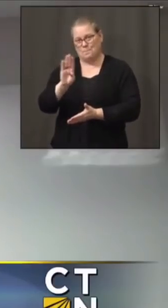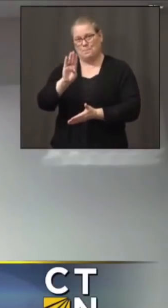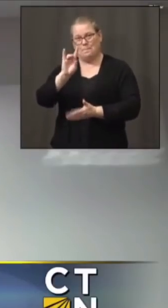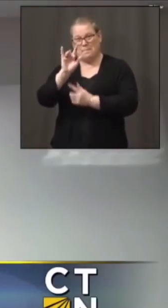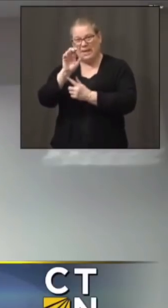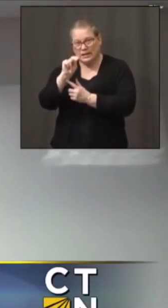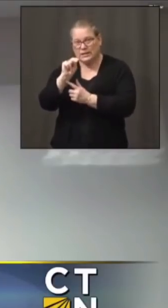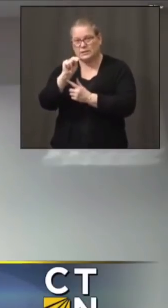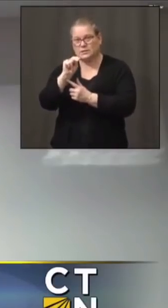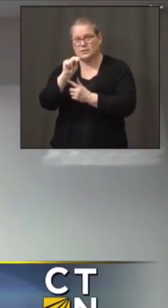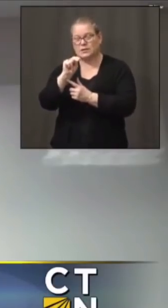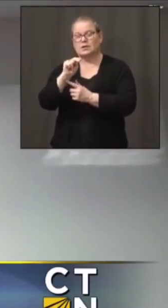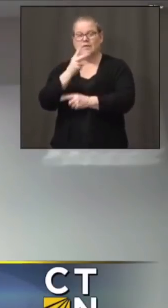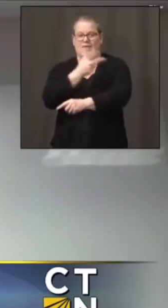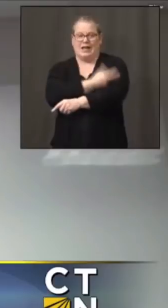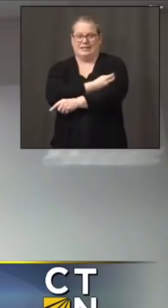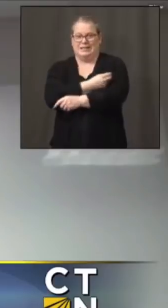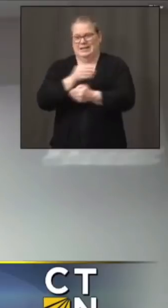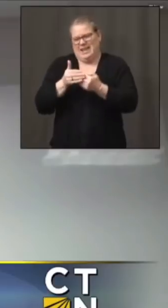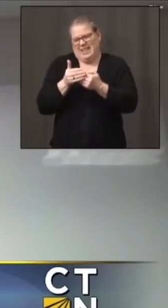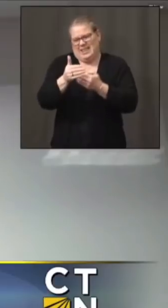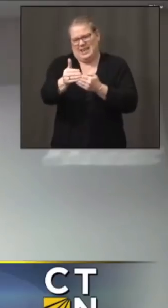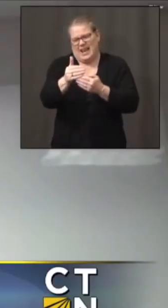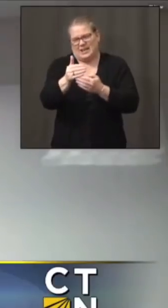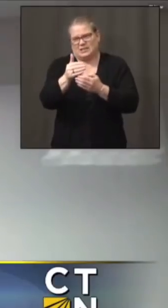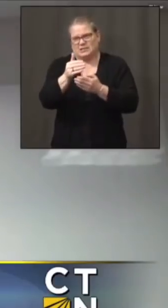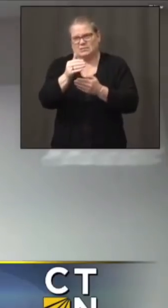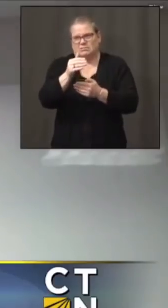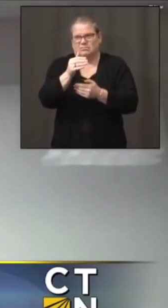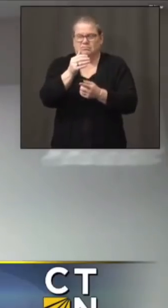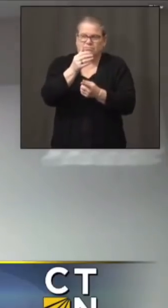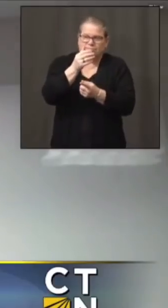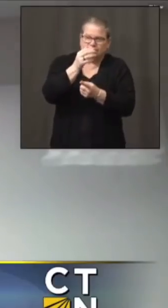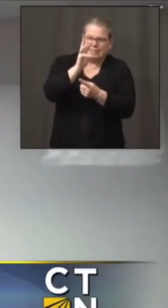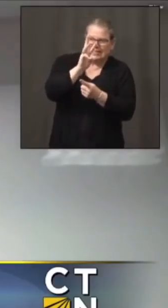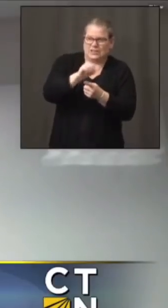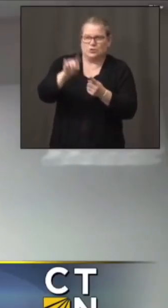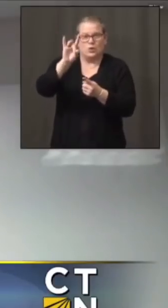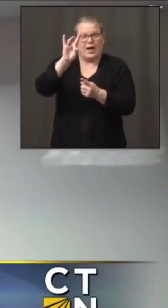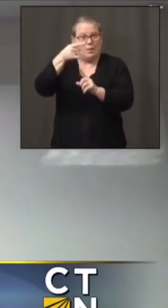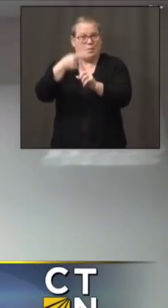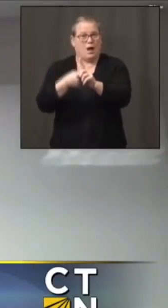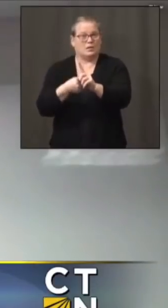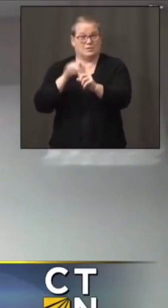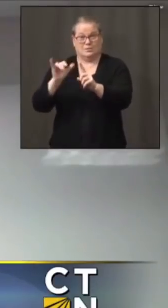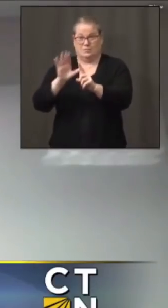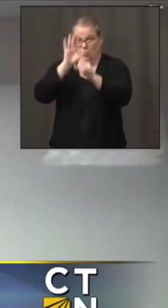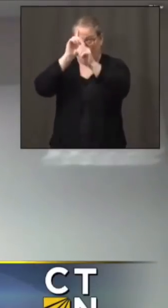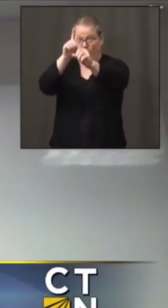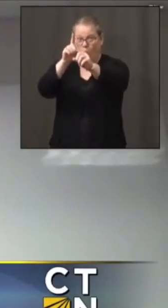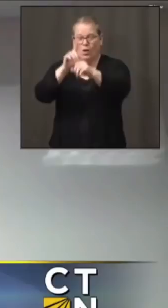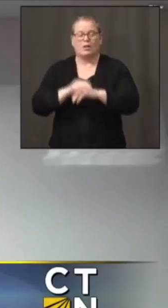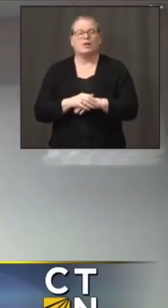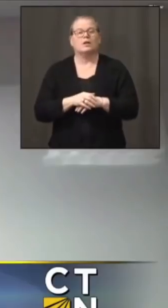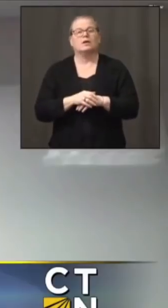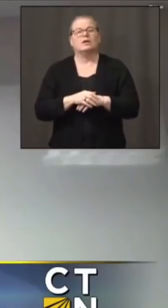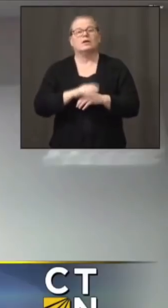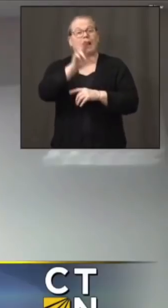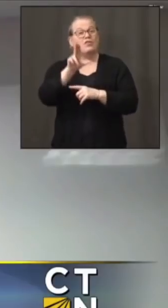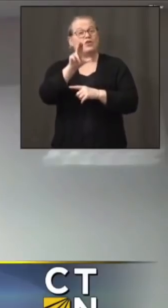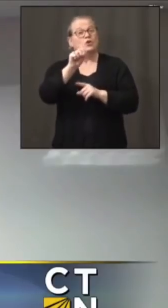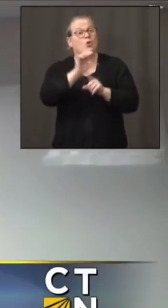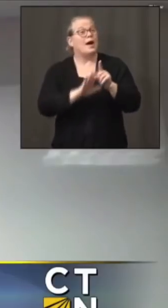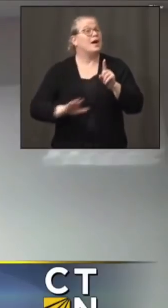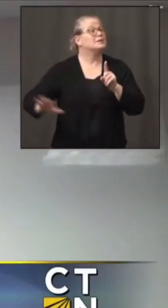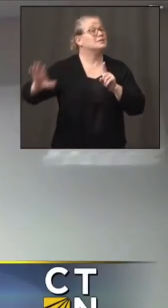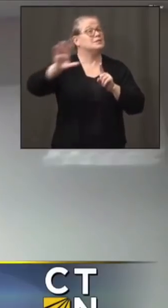next 16 to 18 months. And if you look at the general survey across the country, as